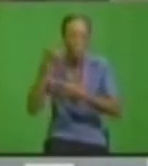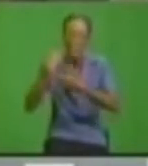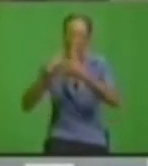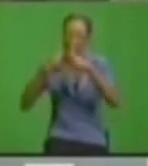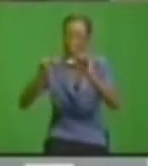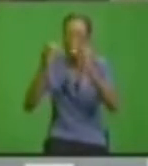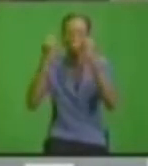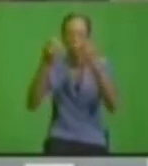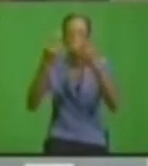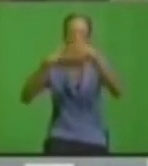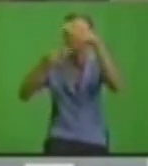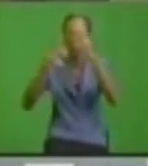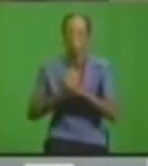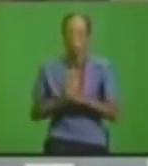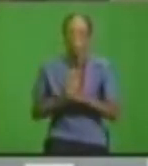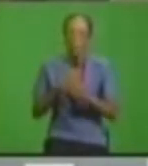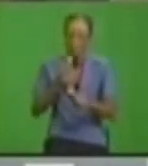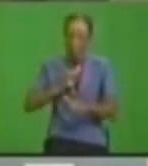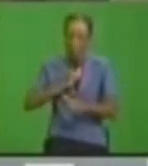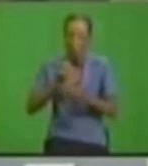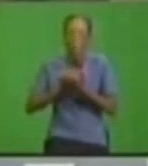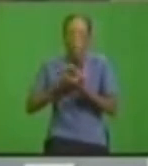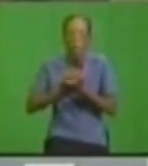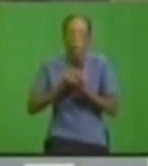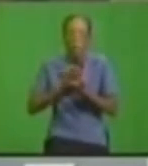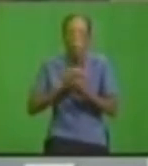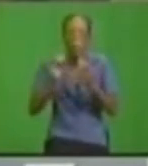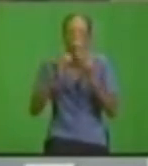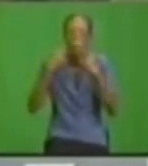better, and economically viable Trinidad and Tobago is undeniable.